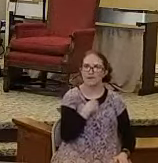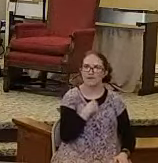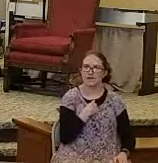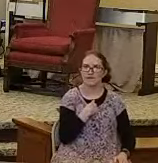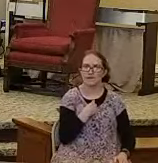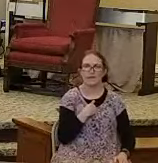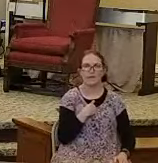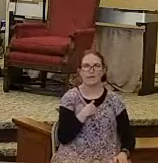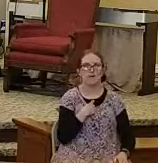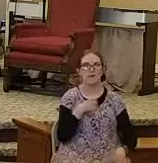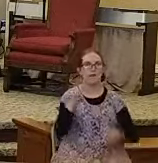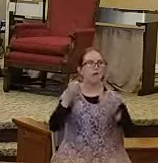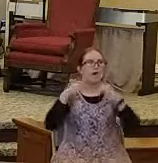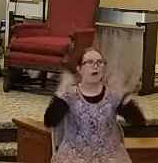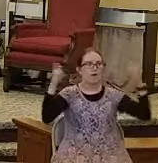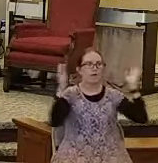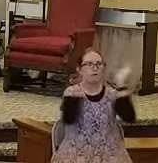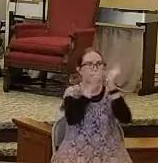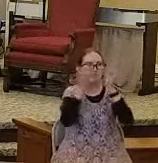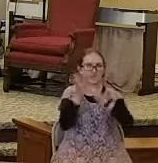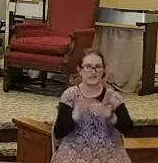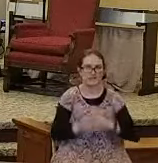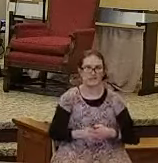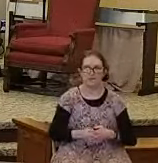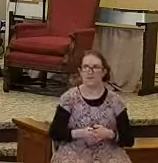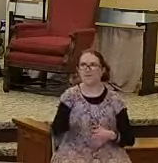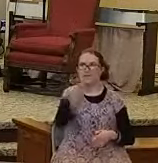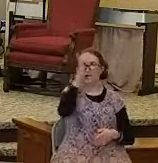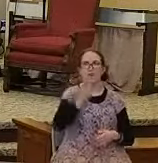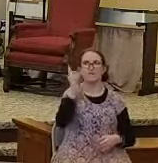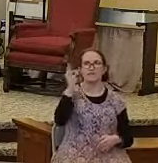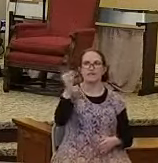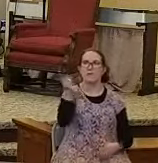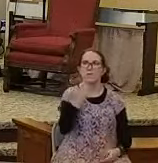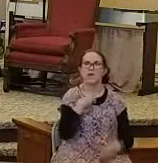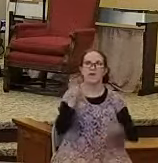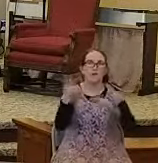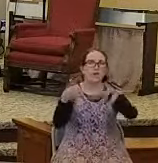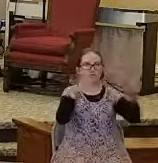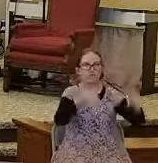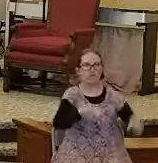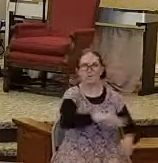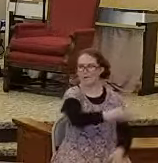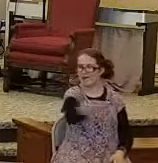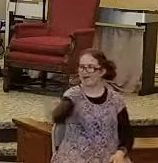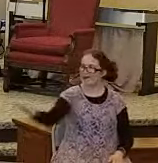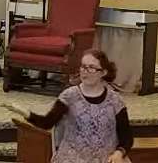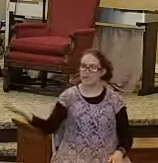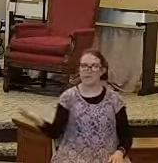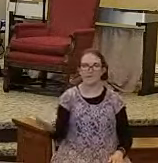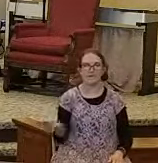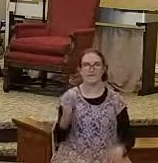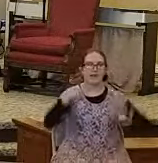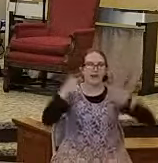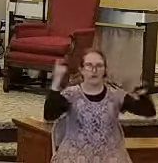hallelujah, oh, hallelujah, Jesus, if God can do it for me, he can do it for anybody.